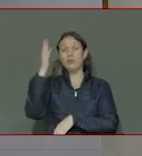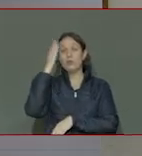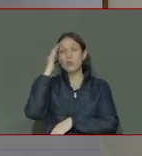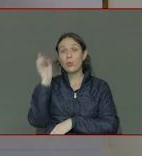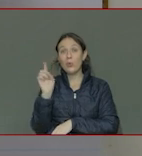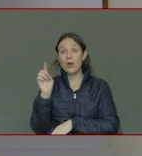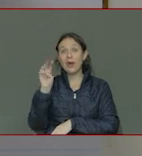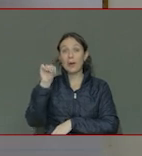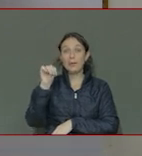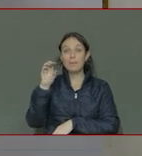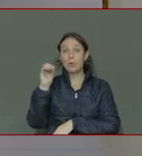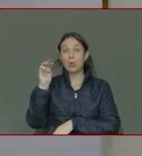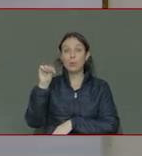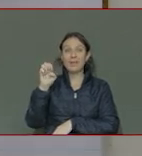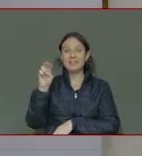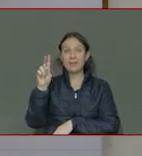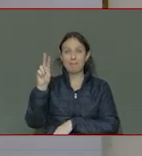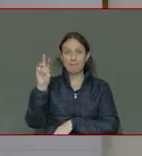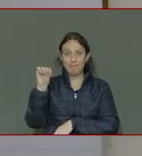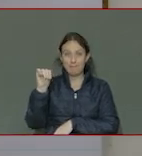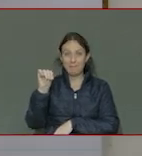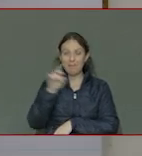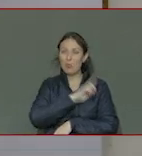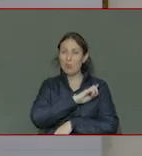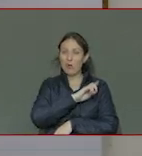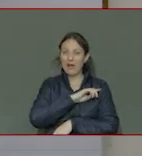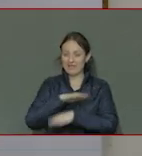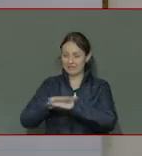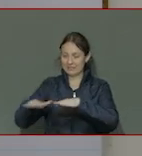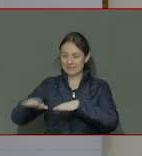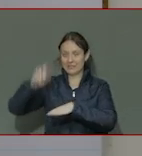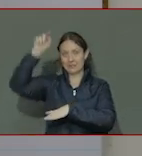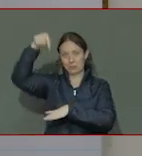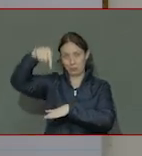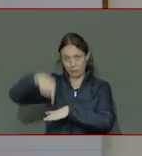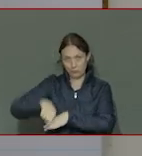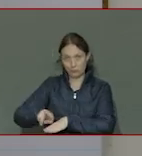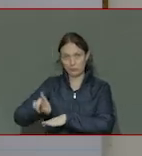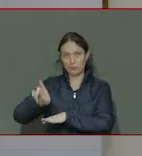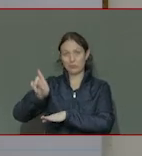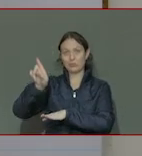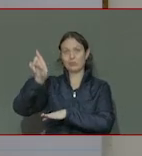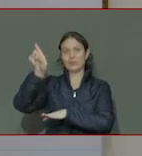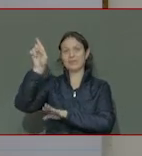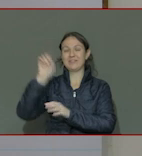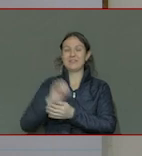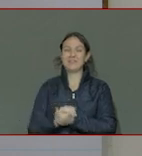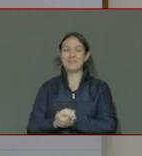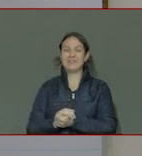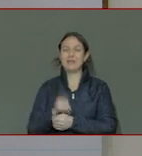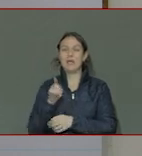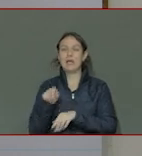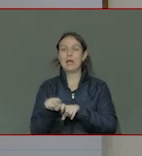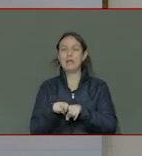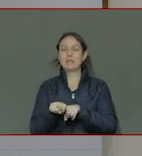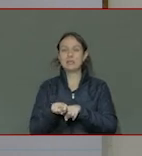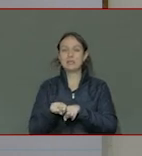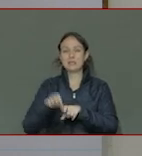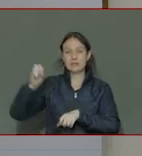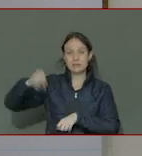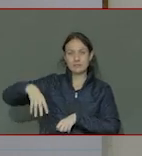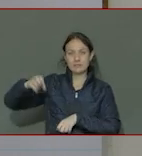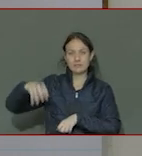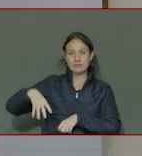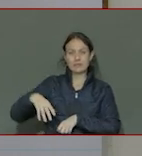a collision with the surface and it bounces up again. During such a test, a cricket ball of